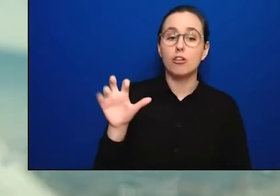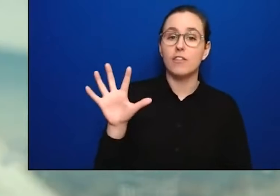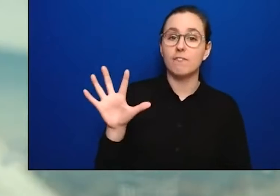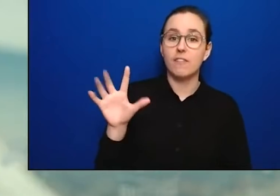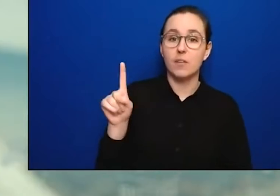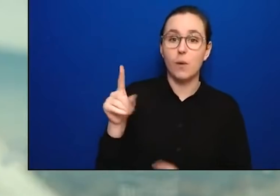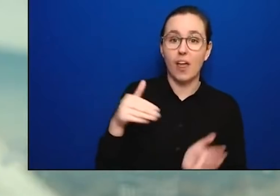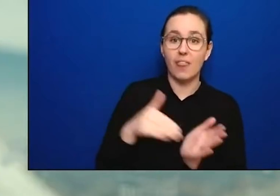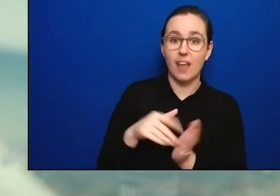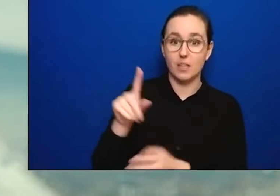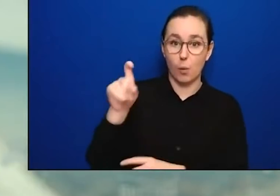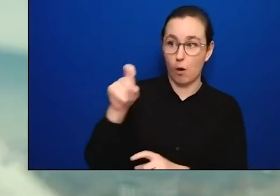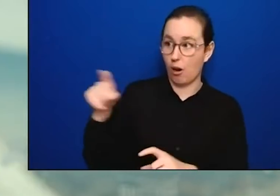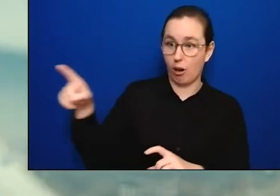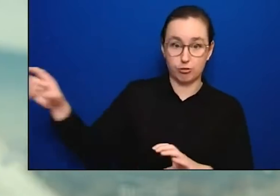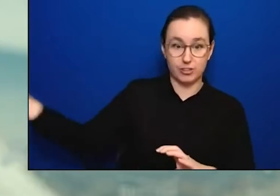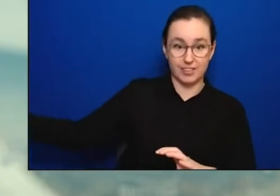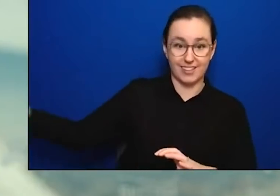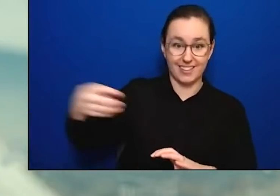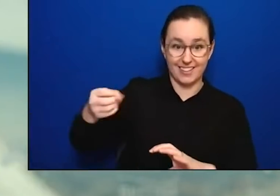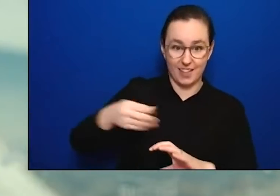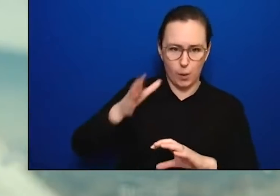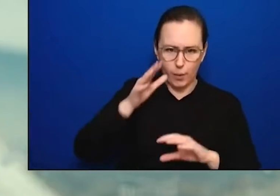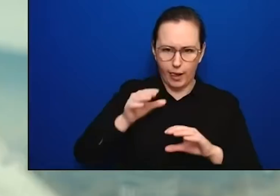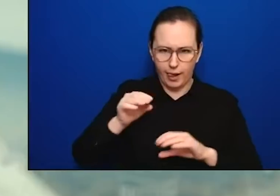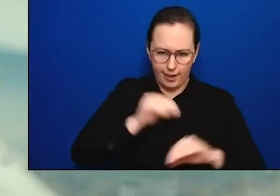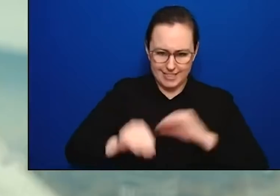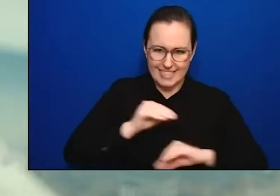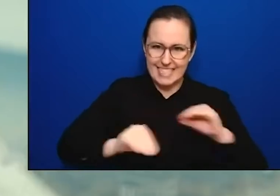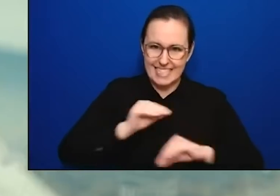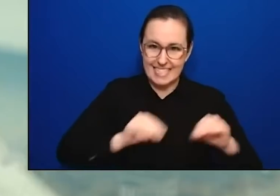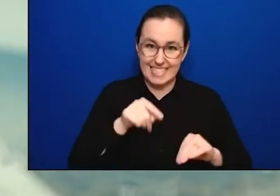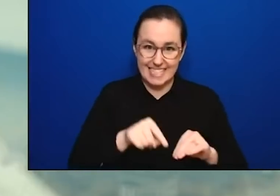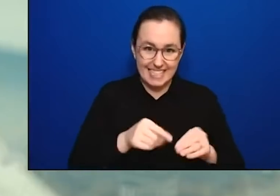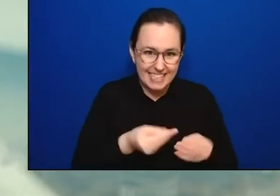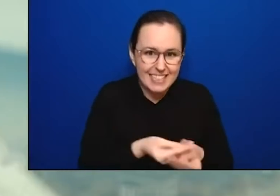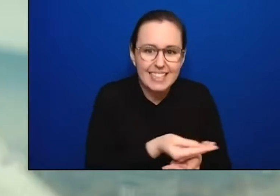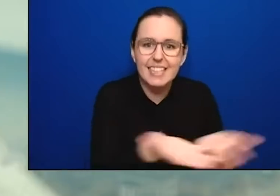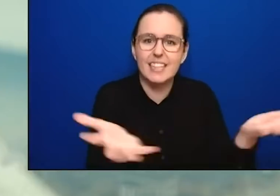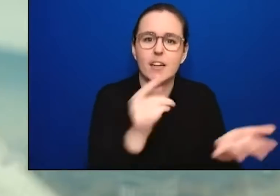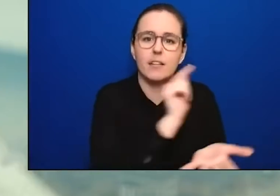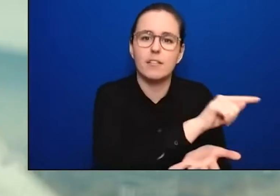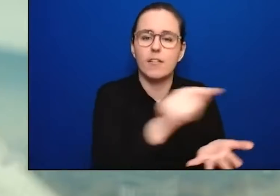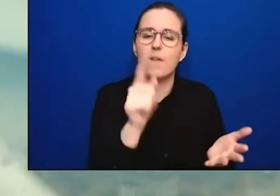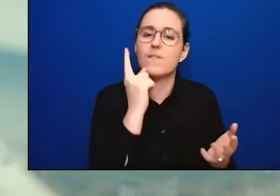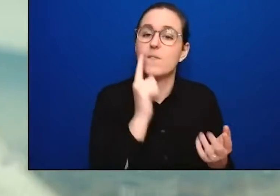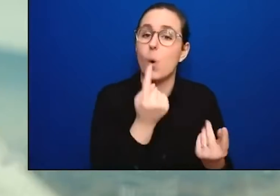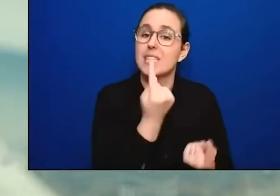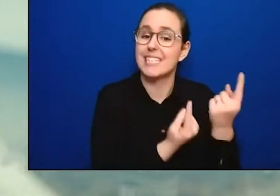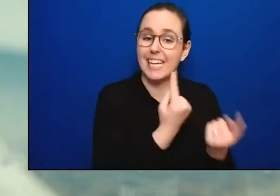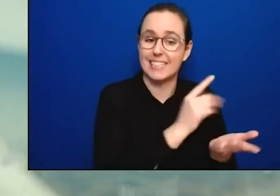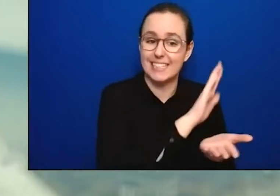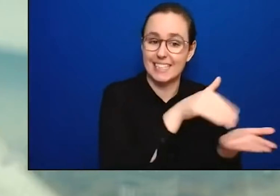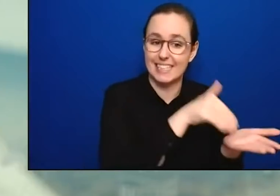351,000 for repackaging and distribution to COVID test sites across BC to replenish their supply,